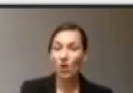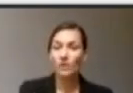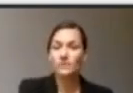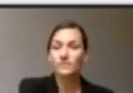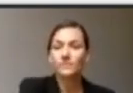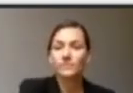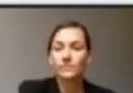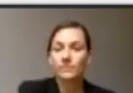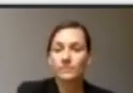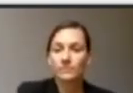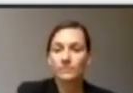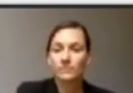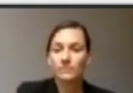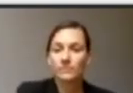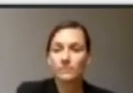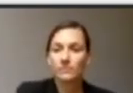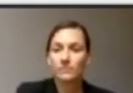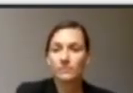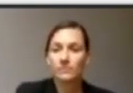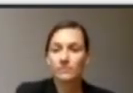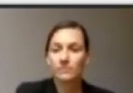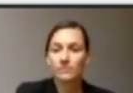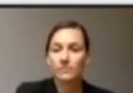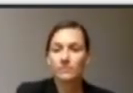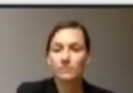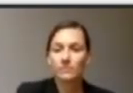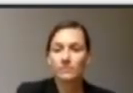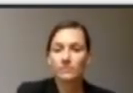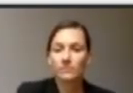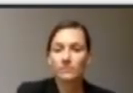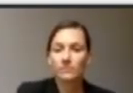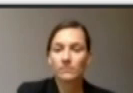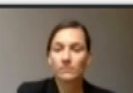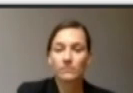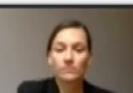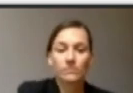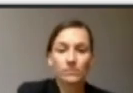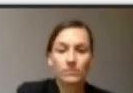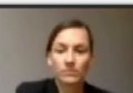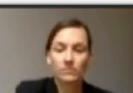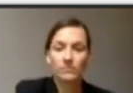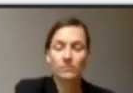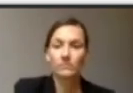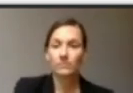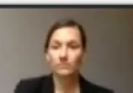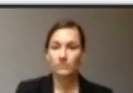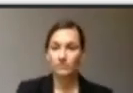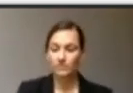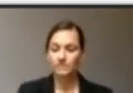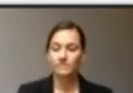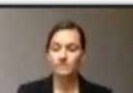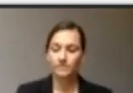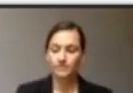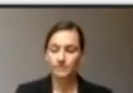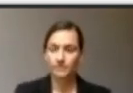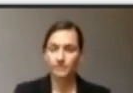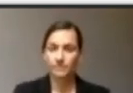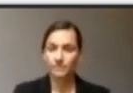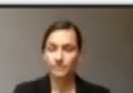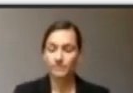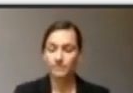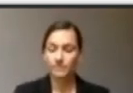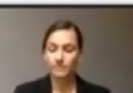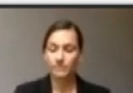can provide their perspectives and evaluation of the research coming through Wayne State University and make determinations of the benefit to the Metro